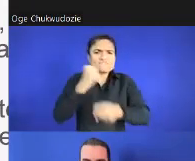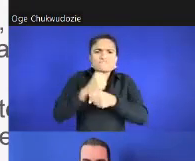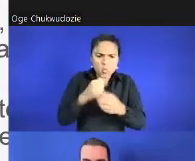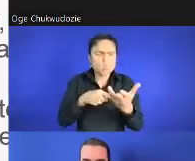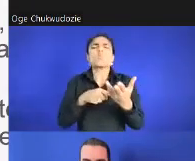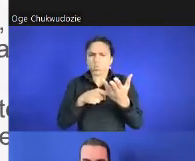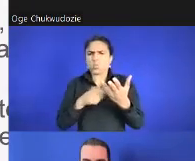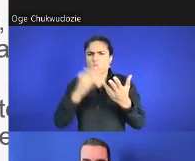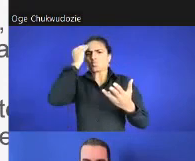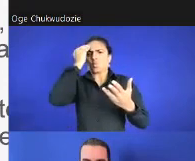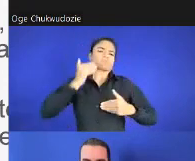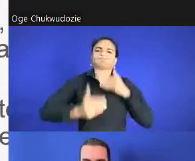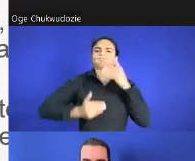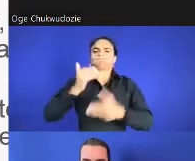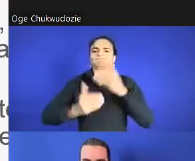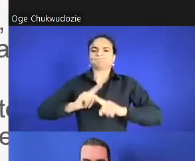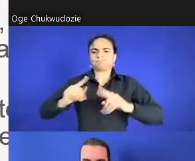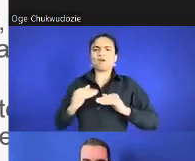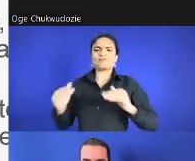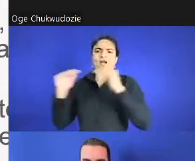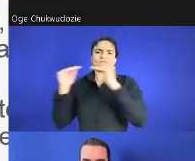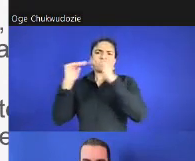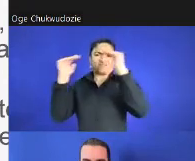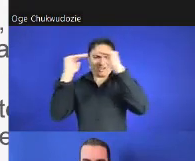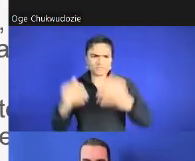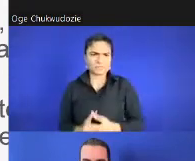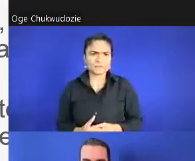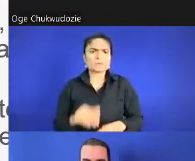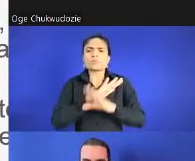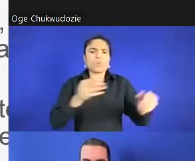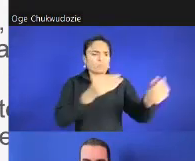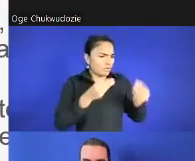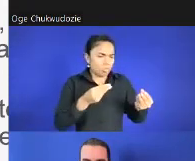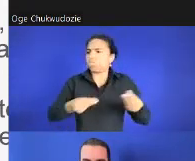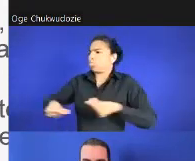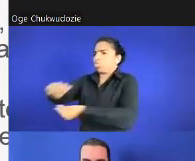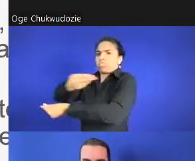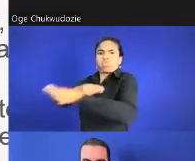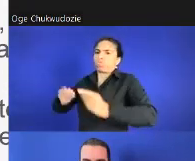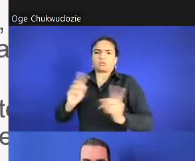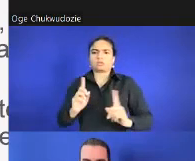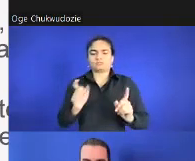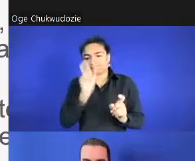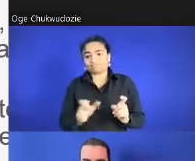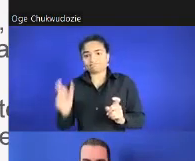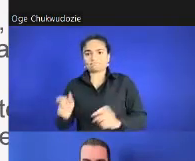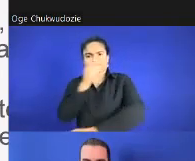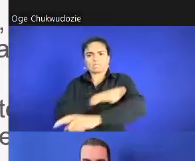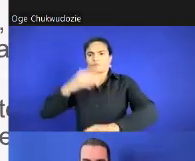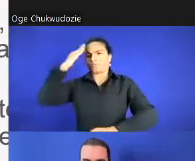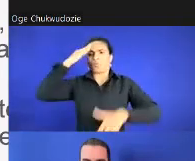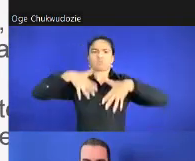and to provide feedback. So we need to ensure that these things are clearly spelled out and everybody knows his or